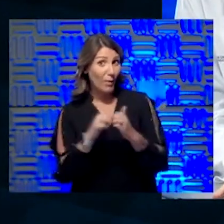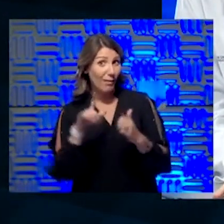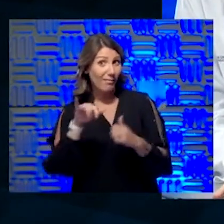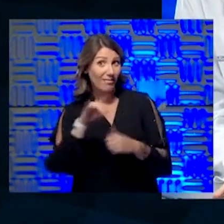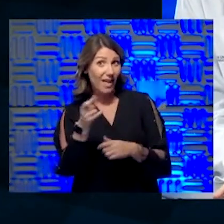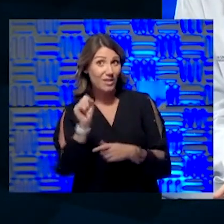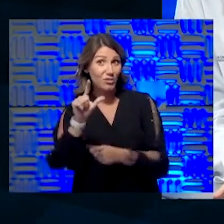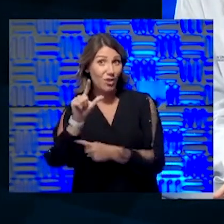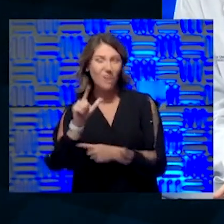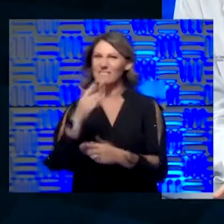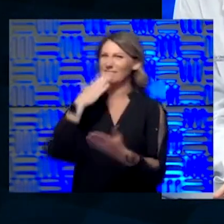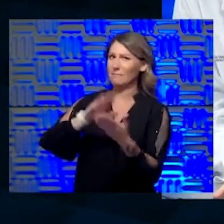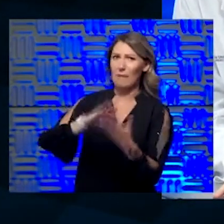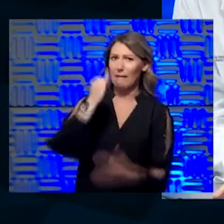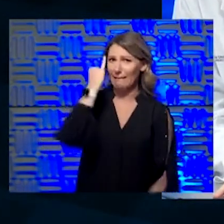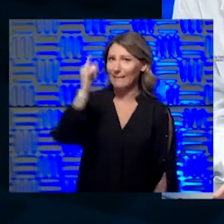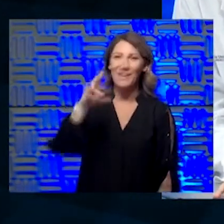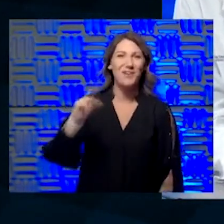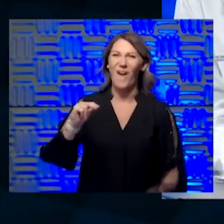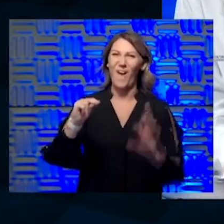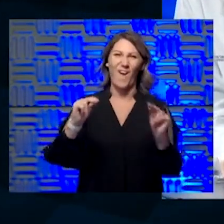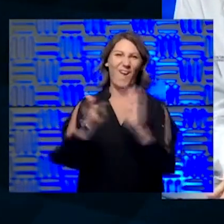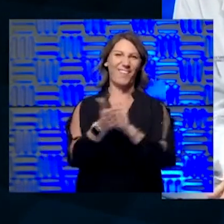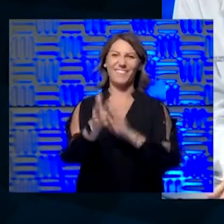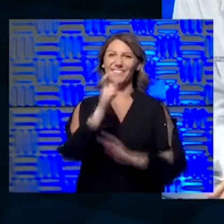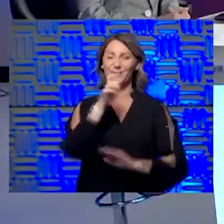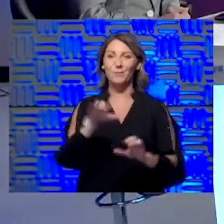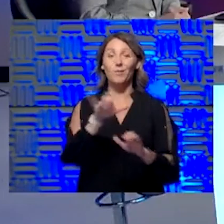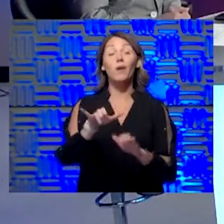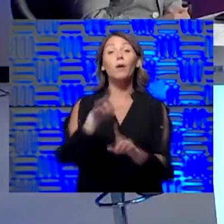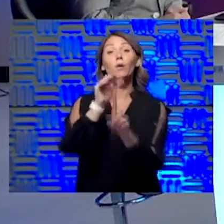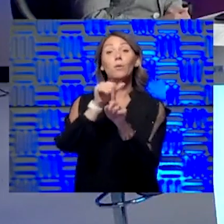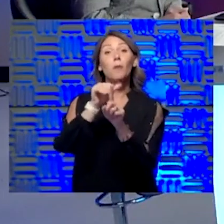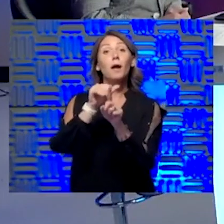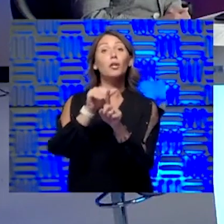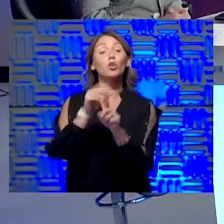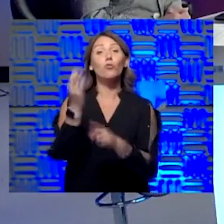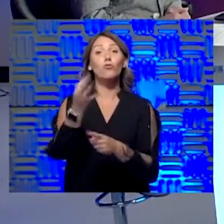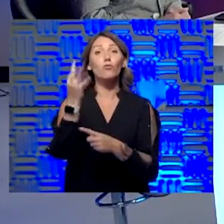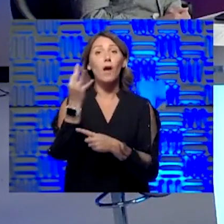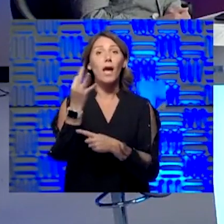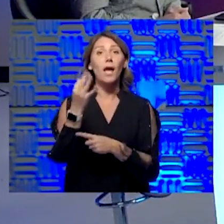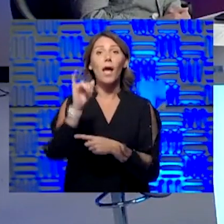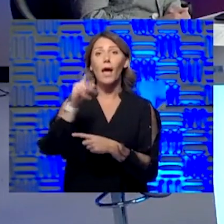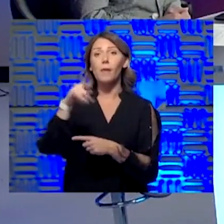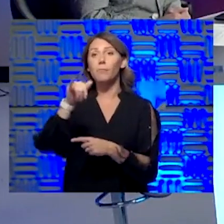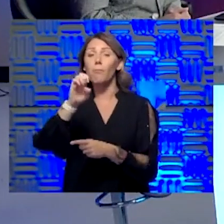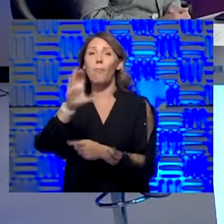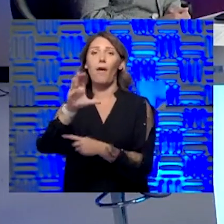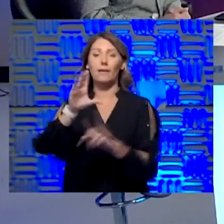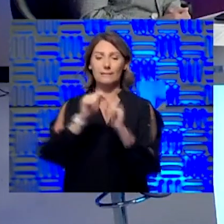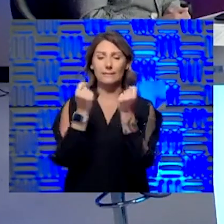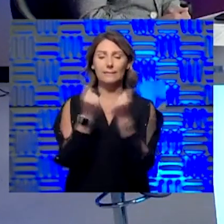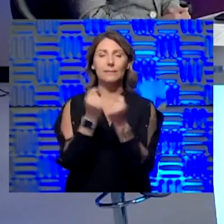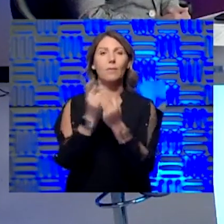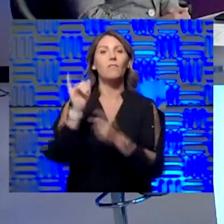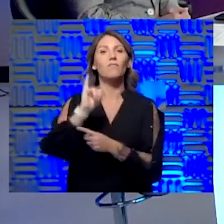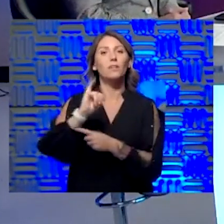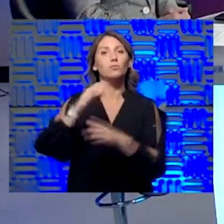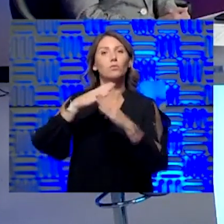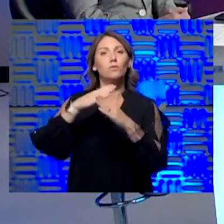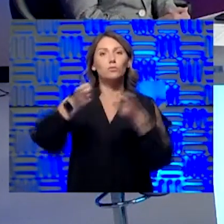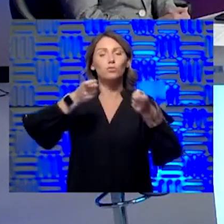aren't that many things that are purely elective. And if you can't see, removing a cataract doesn't really feel elective. And so I think